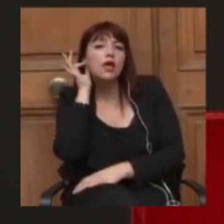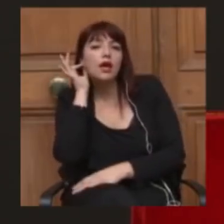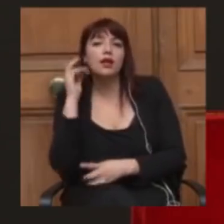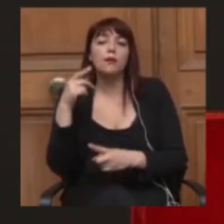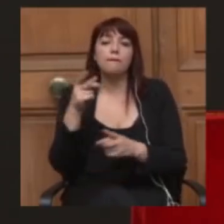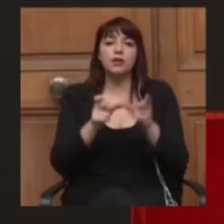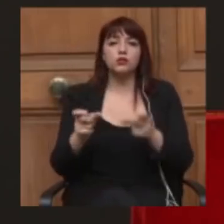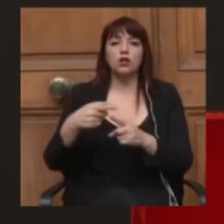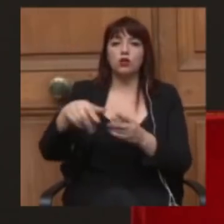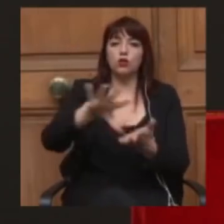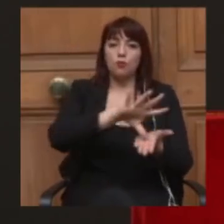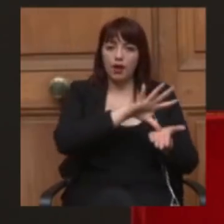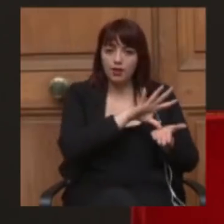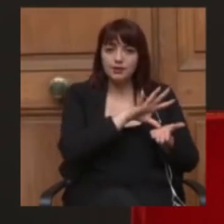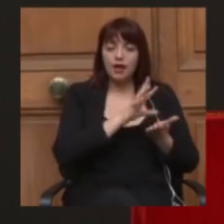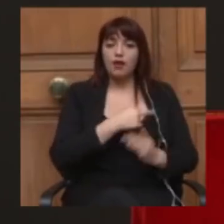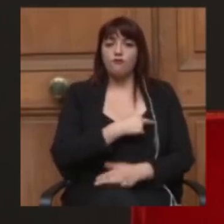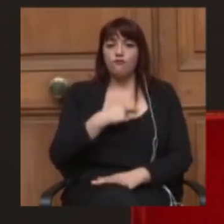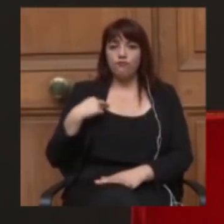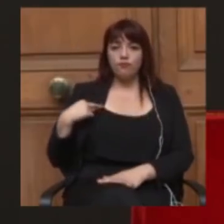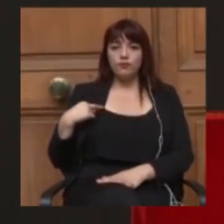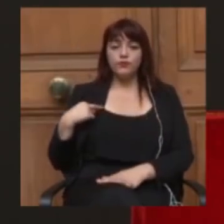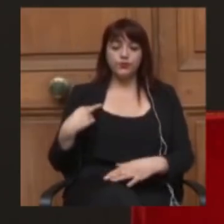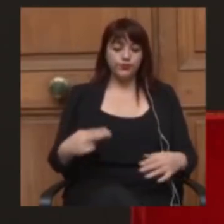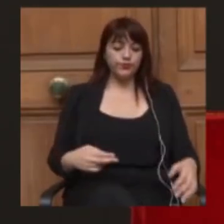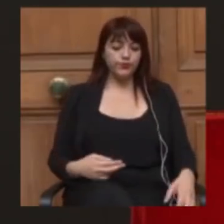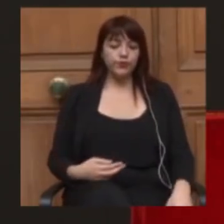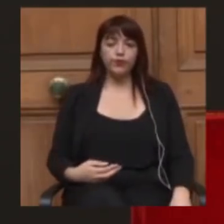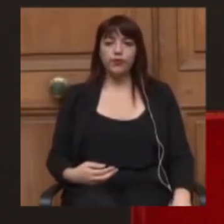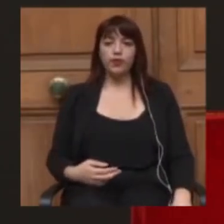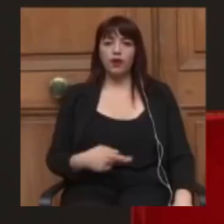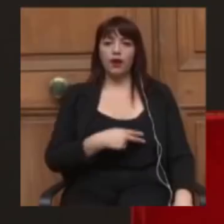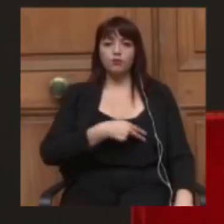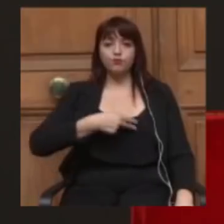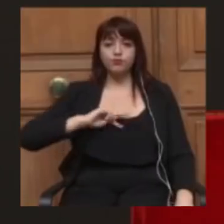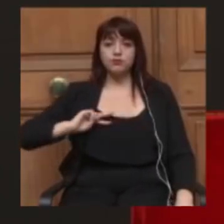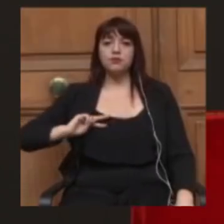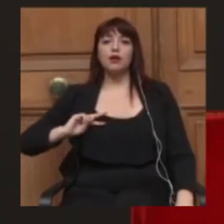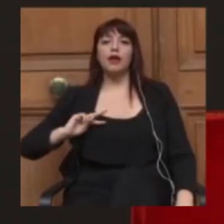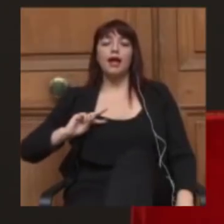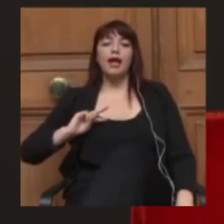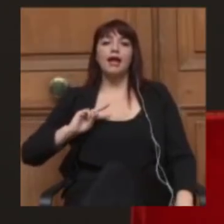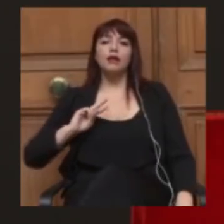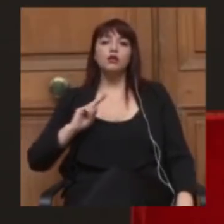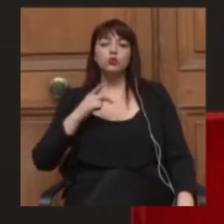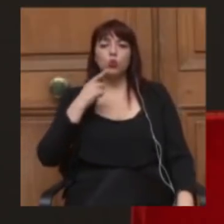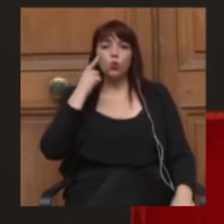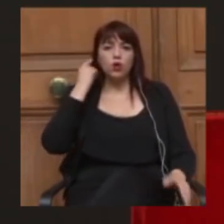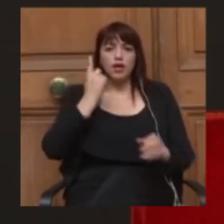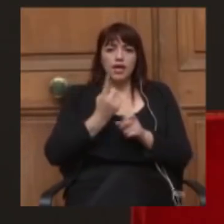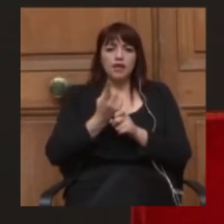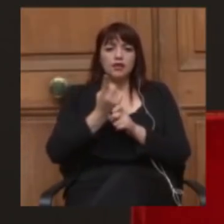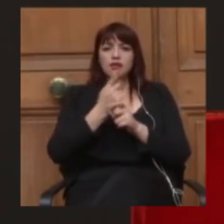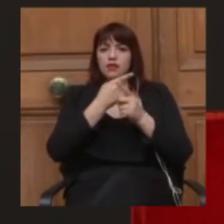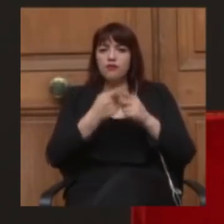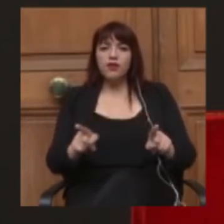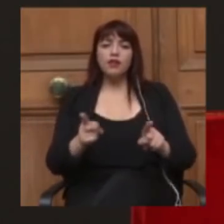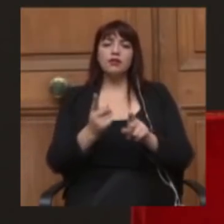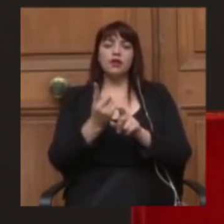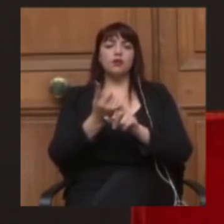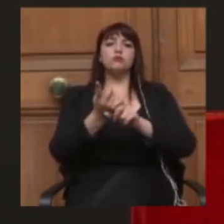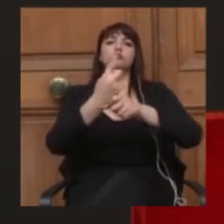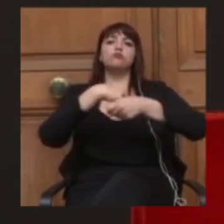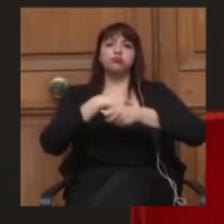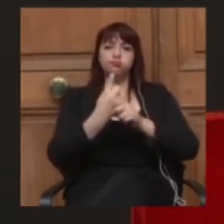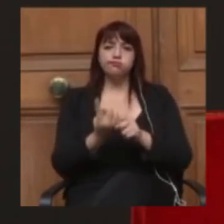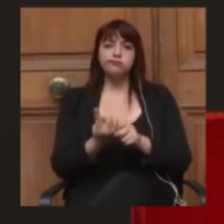are gender non-conforming or who are sexual dissidents. That mode of living,